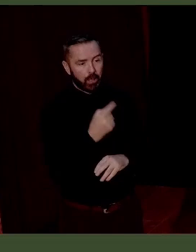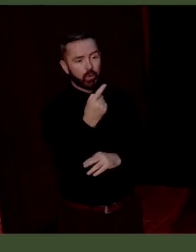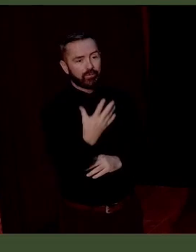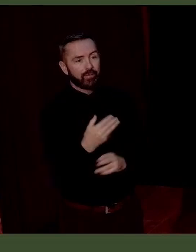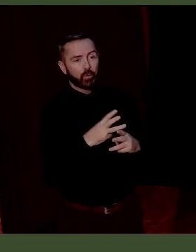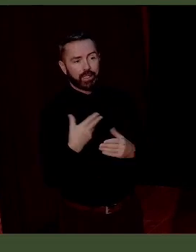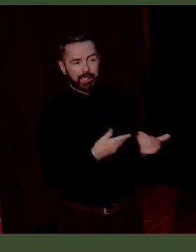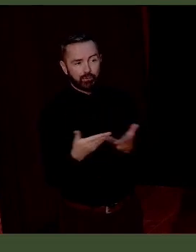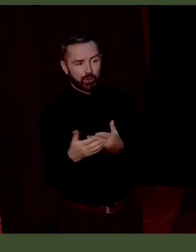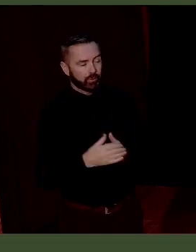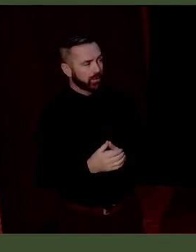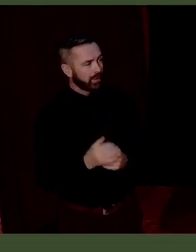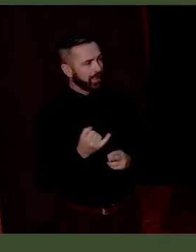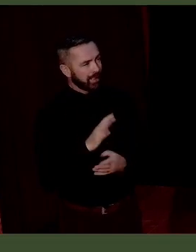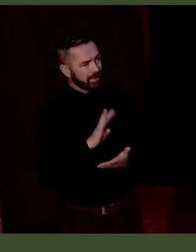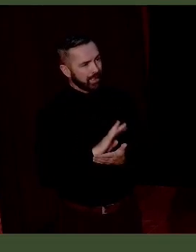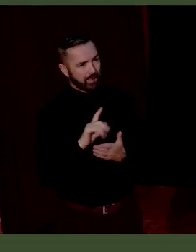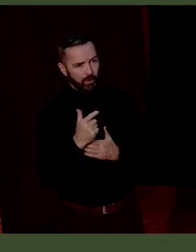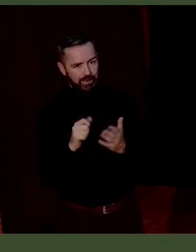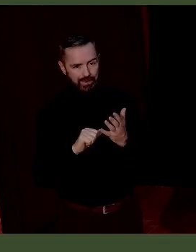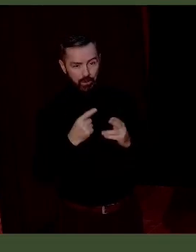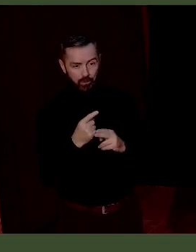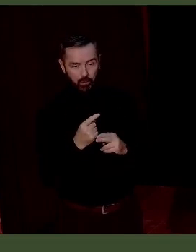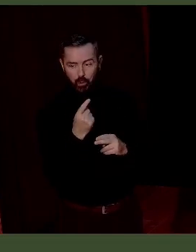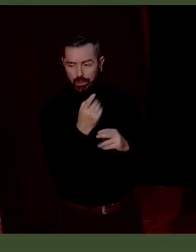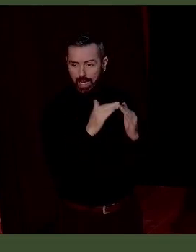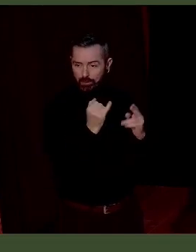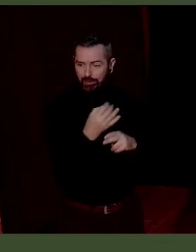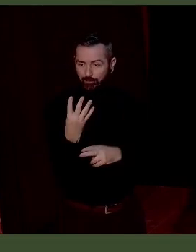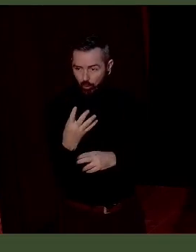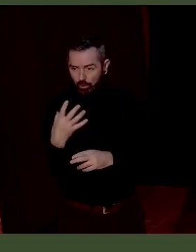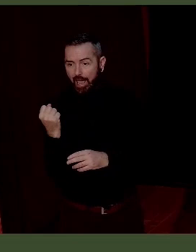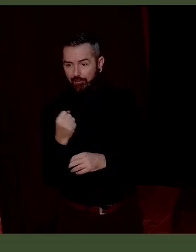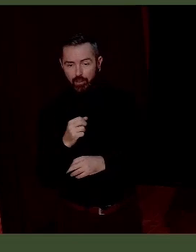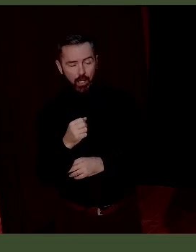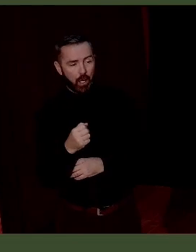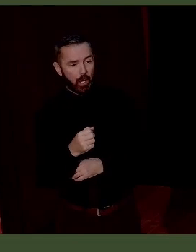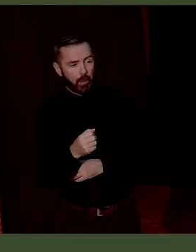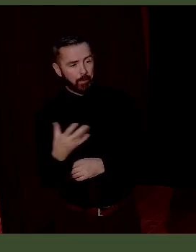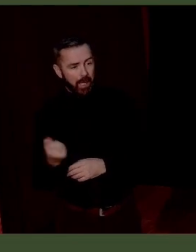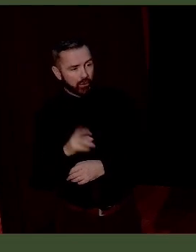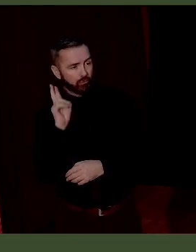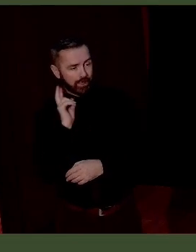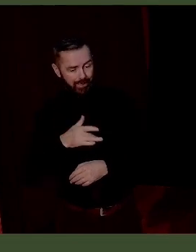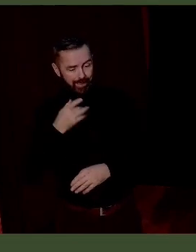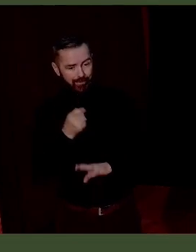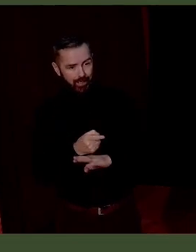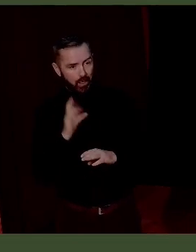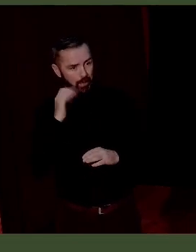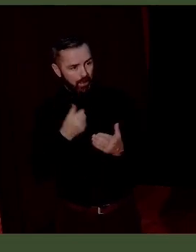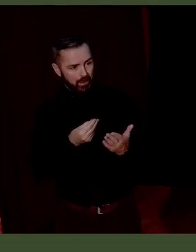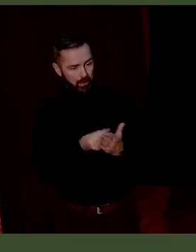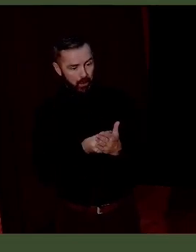In 1926, one household in four west of the Shannon had a pensioner resident there. The money was actually used for bringing